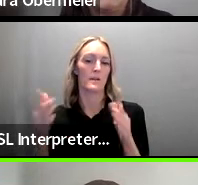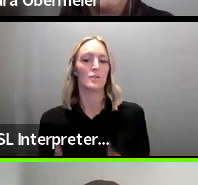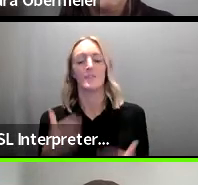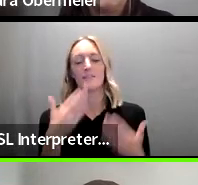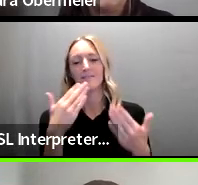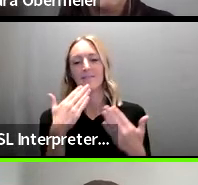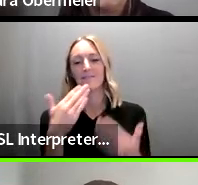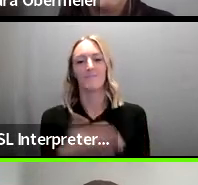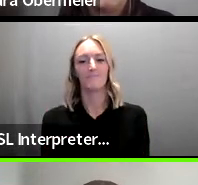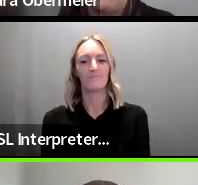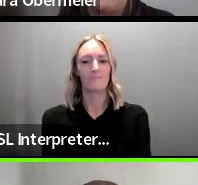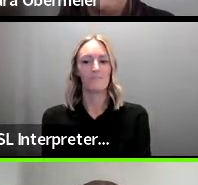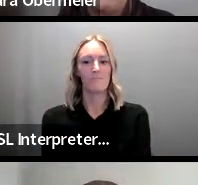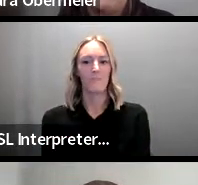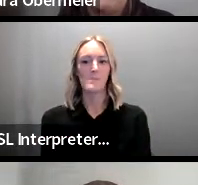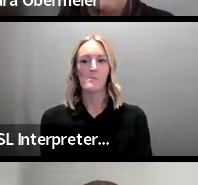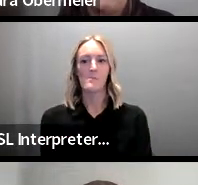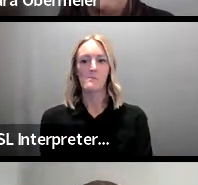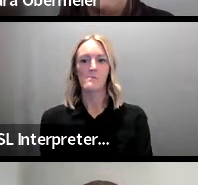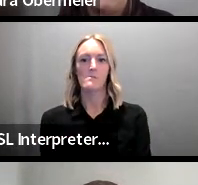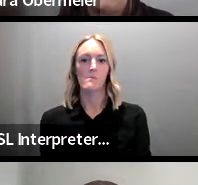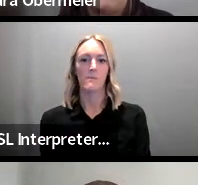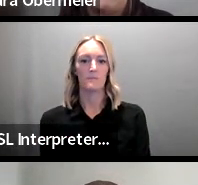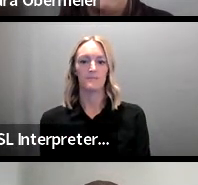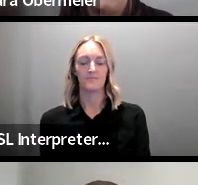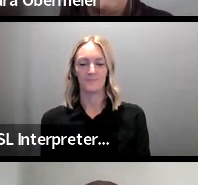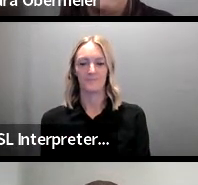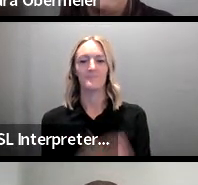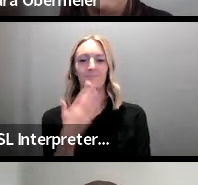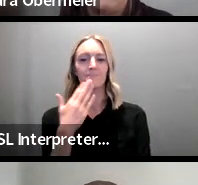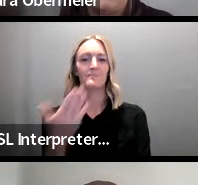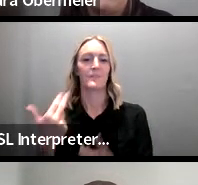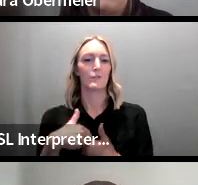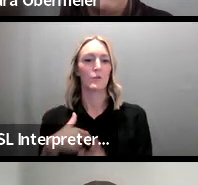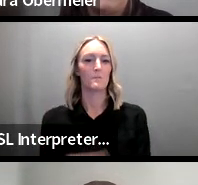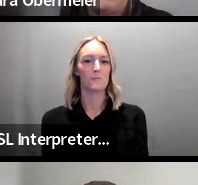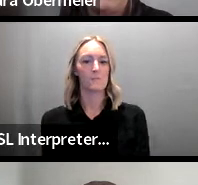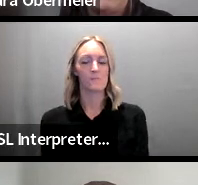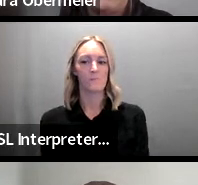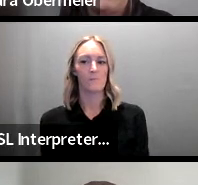having me. Thanks for joining.